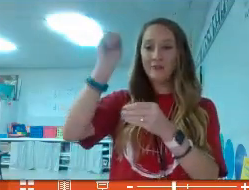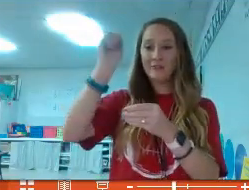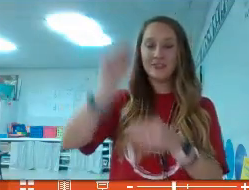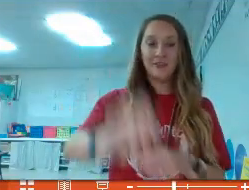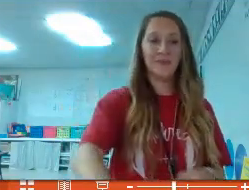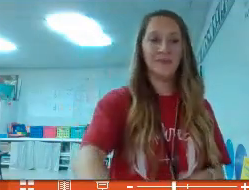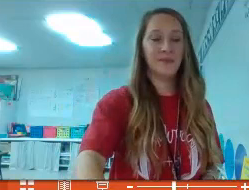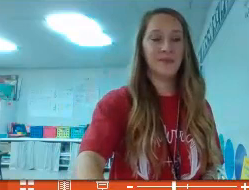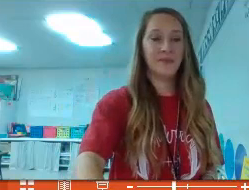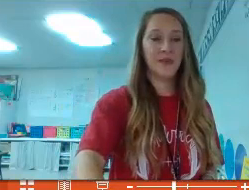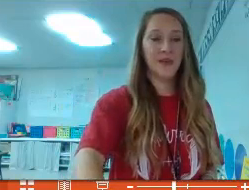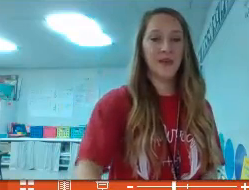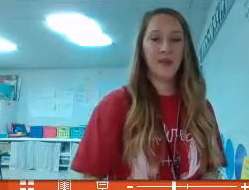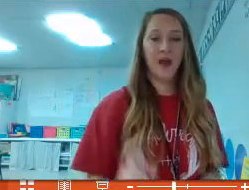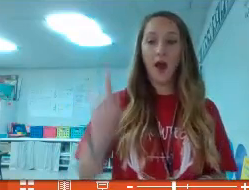Out.